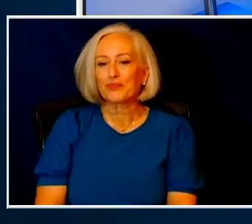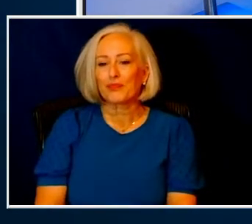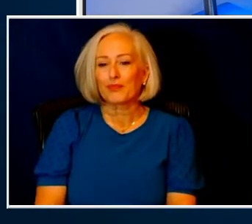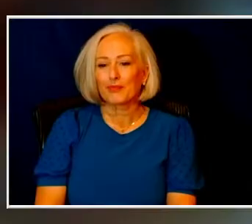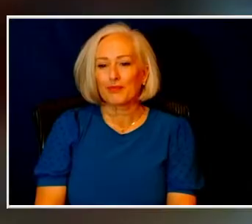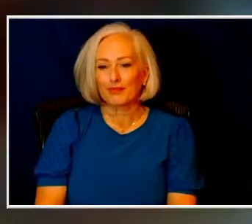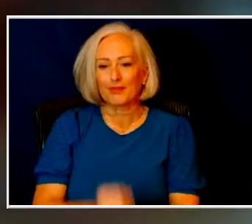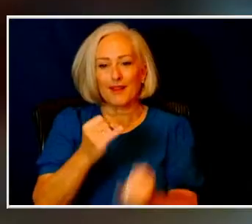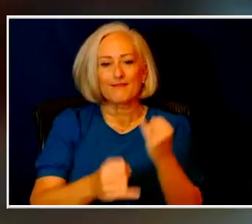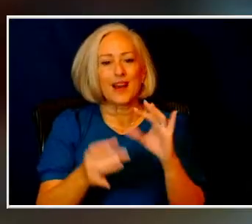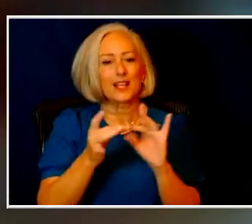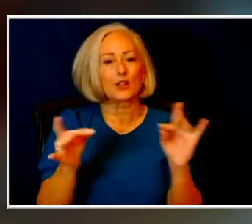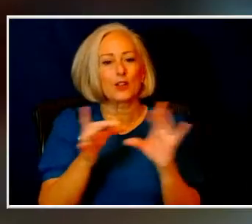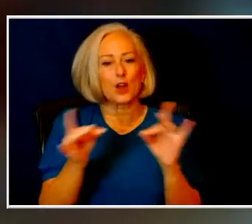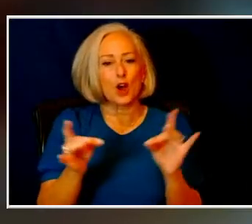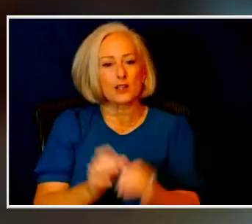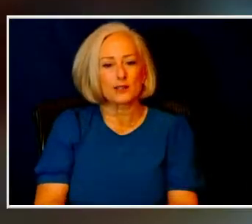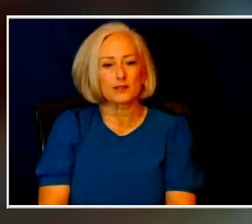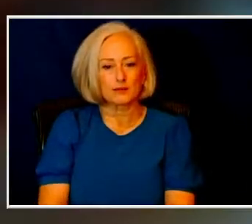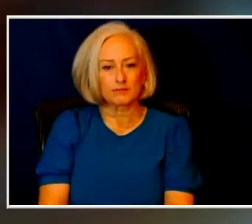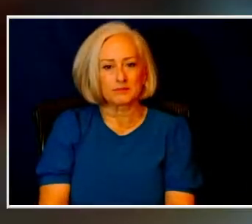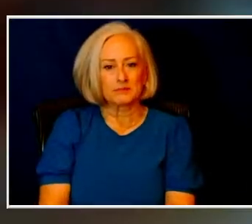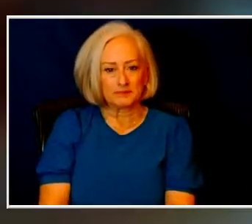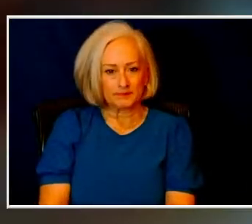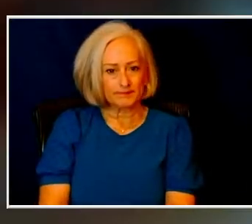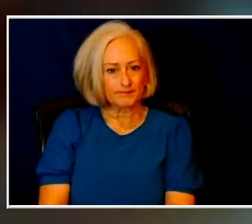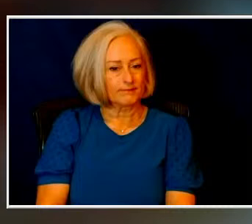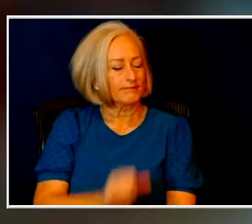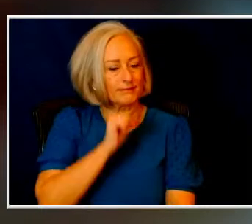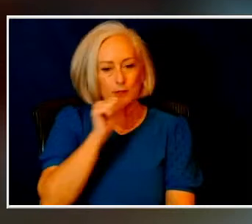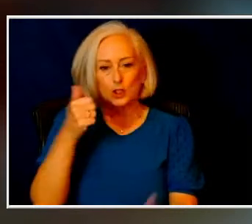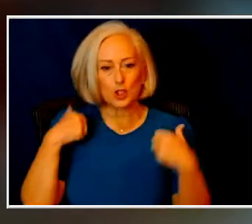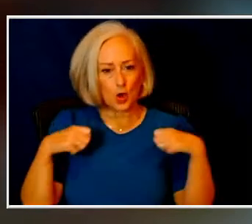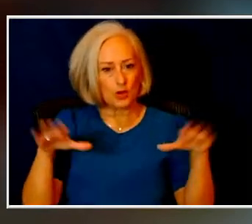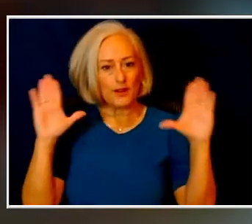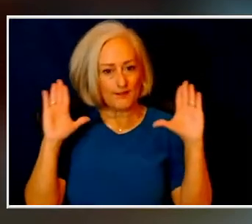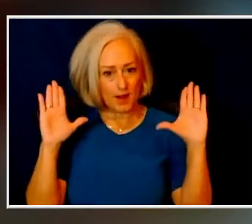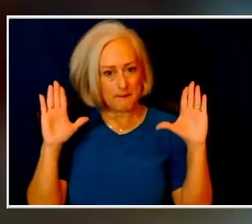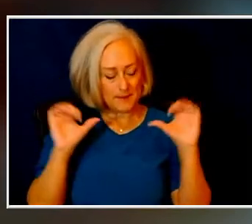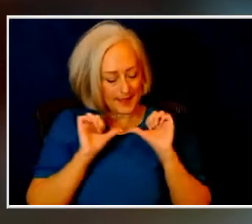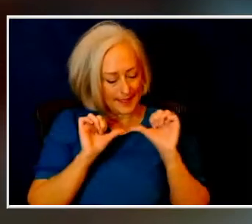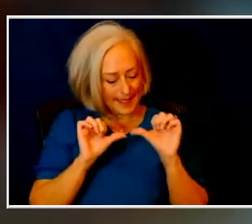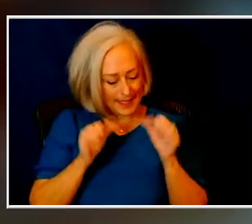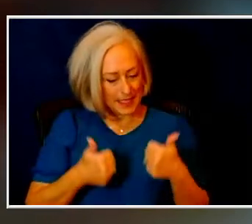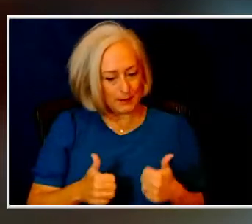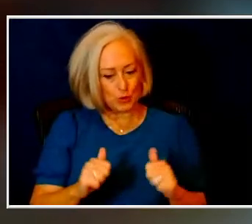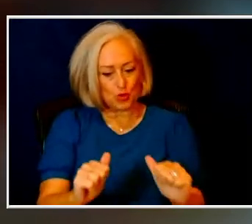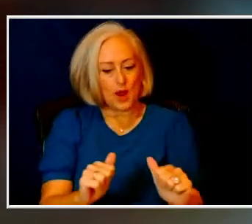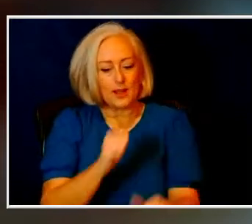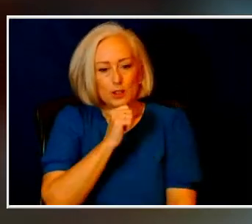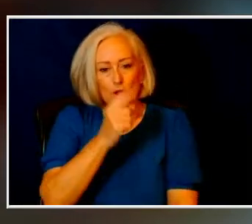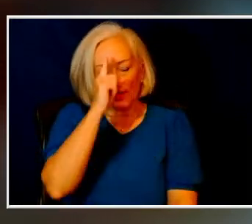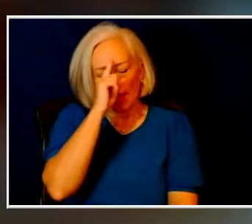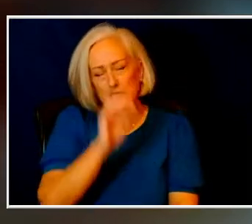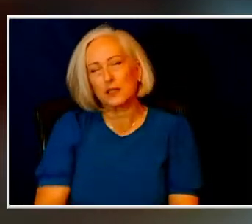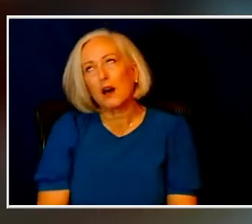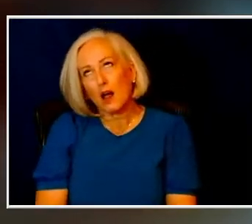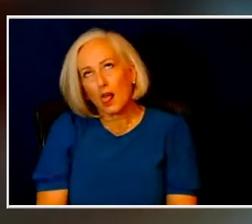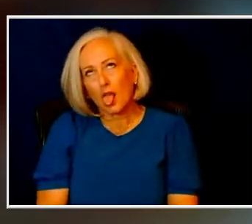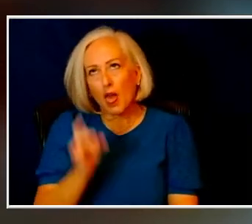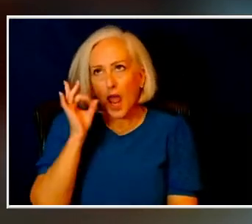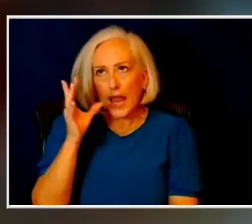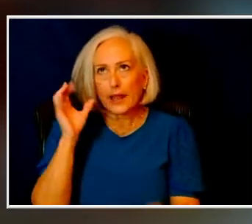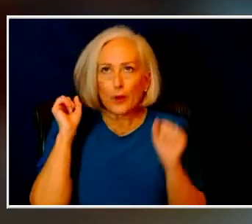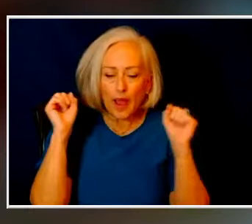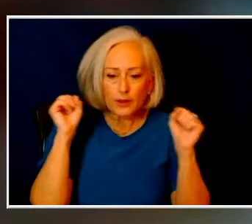Final thoughts. Don't give up. Try, and don't think, oh, I hate to exercise. There were people in our